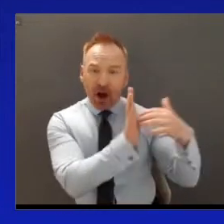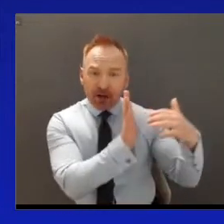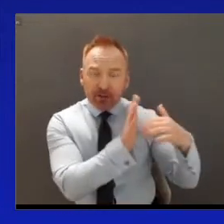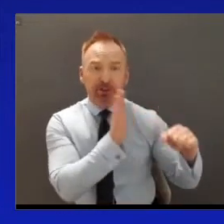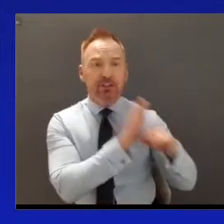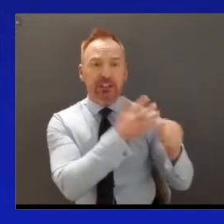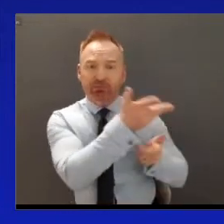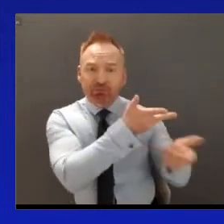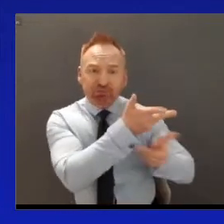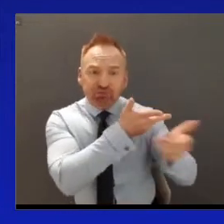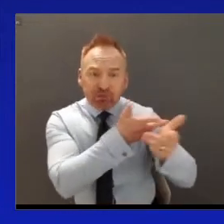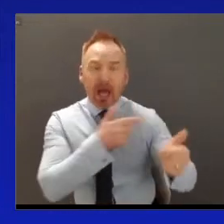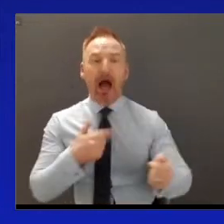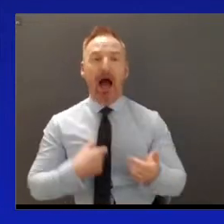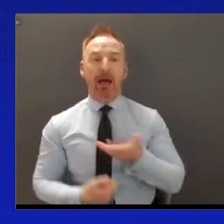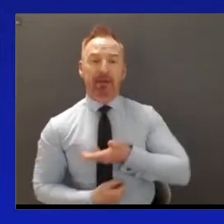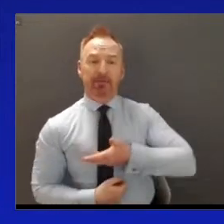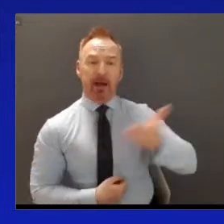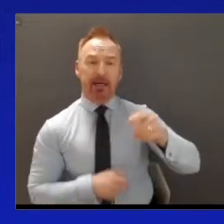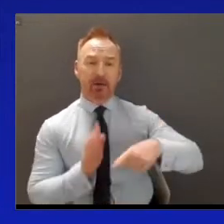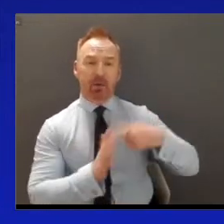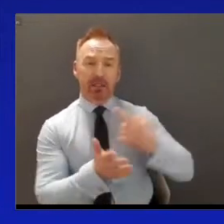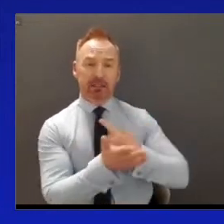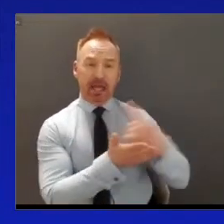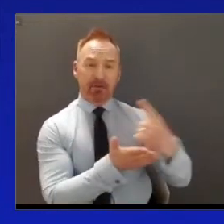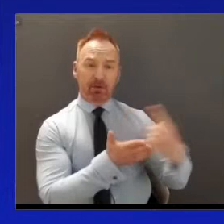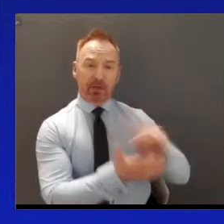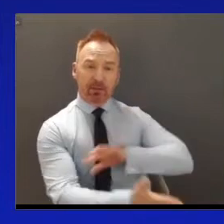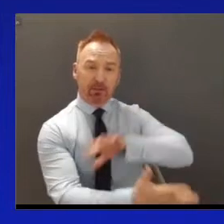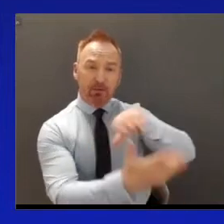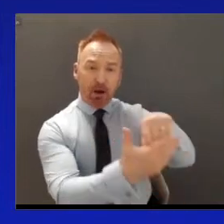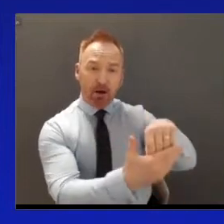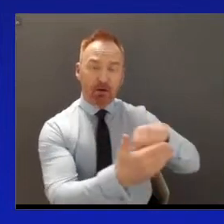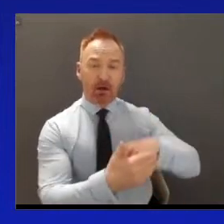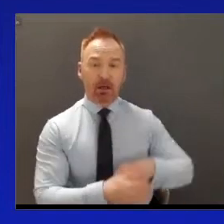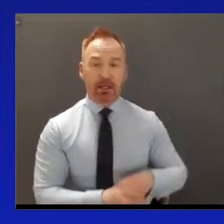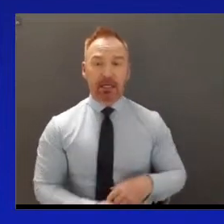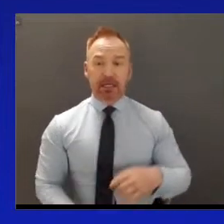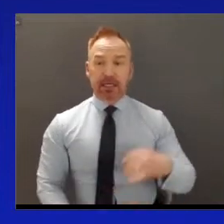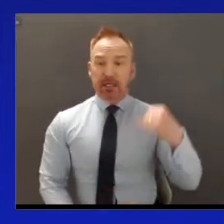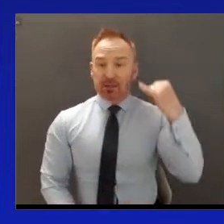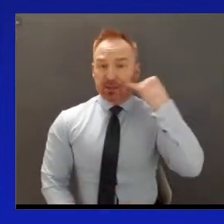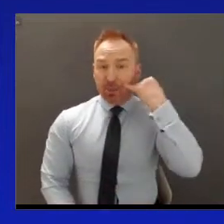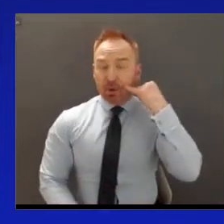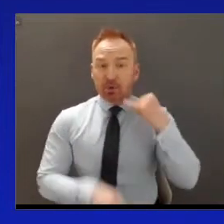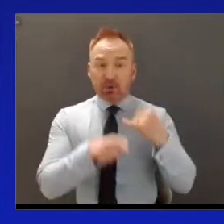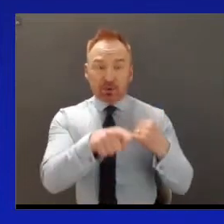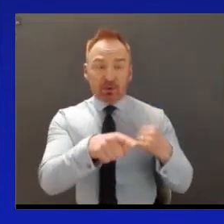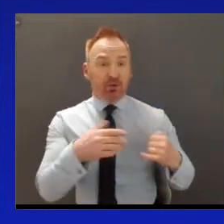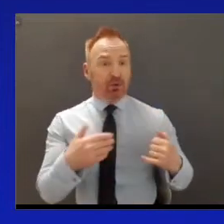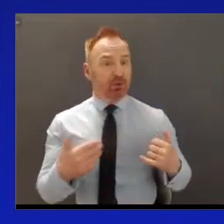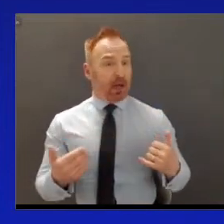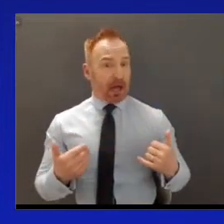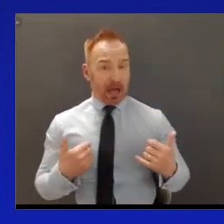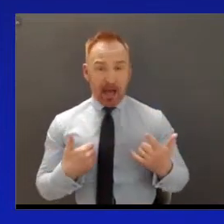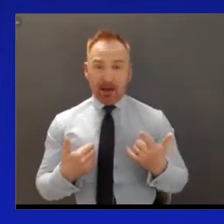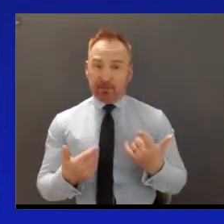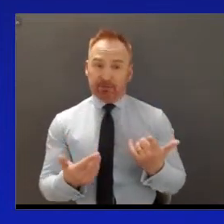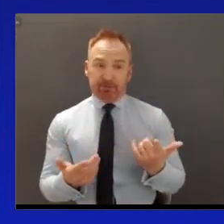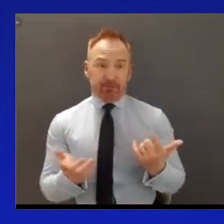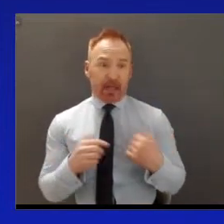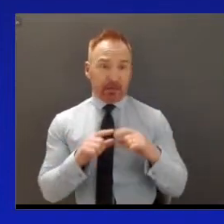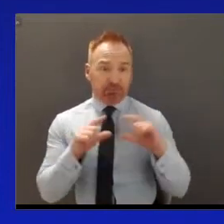once a week to sit in with them too. So that would be something that if you have an OHIP card and you're a resident of Ontario, you certainly could go to